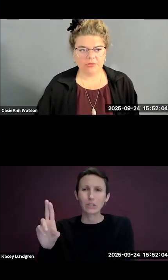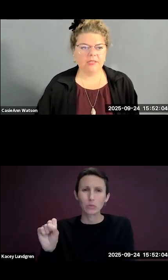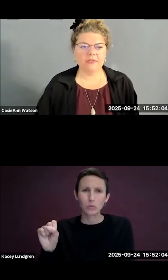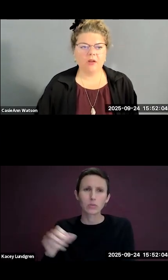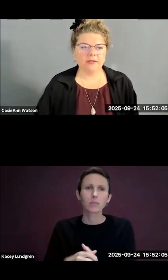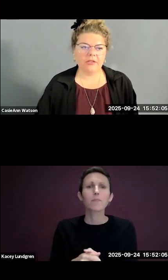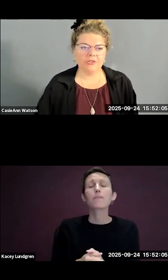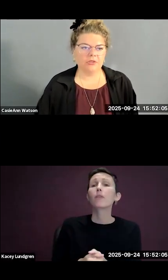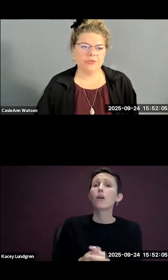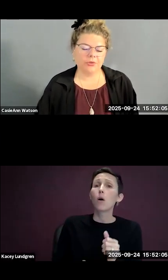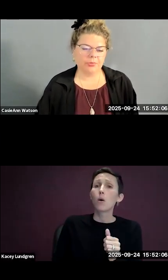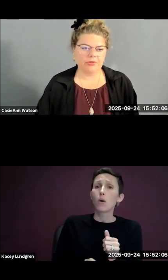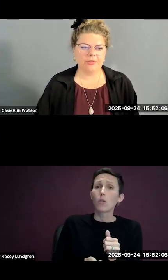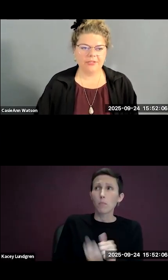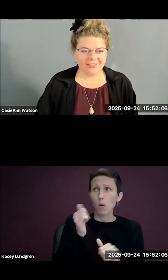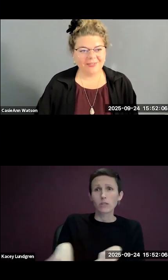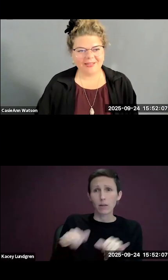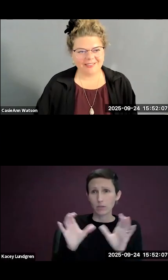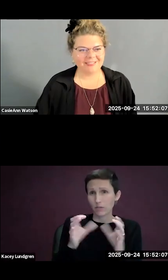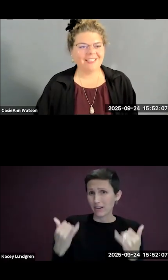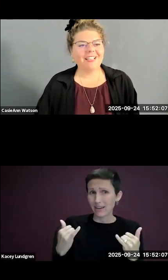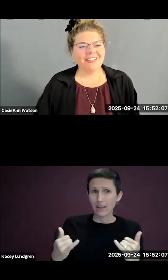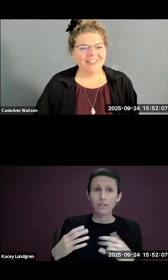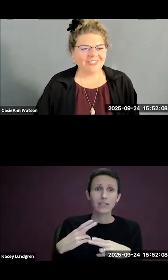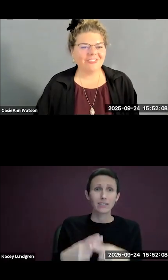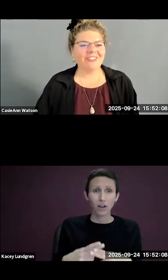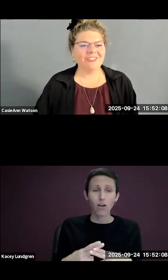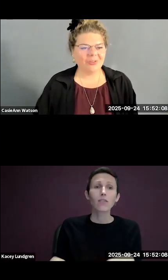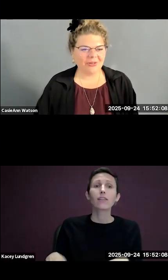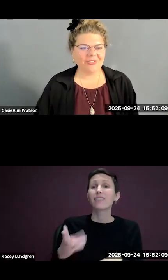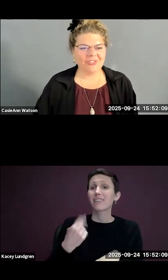hearing interpreters is called National Interpreter